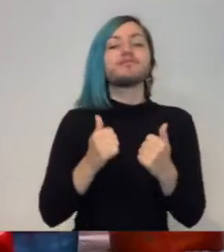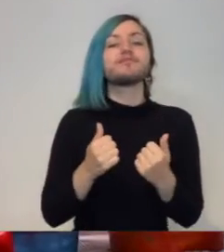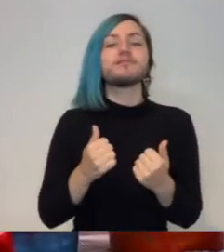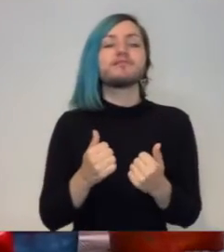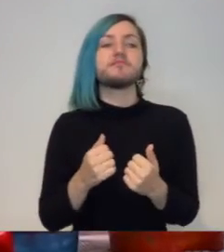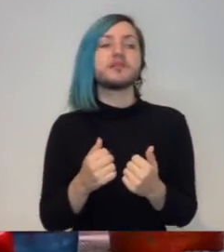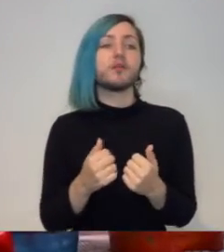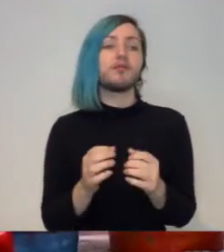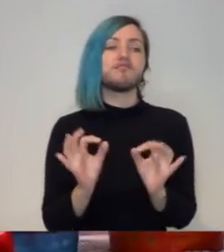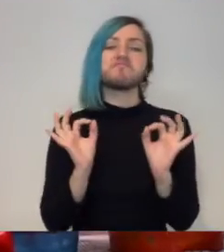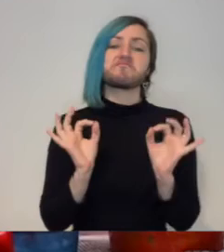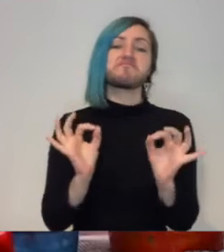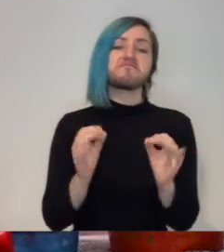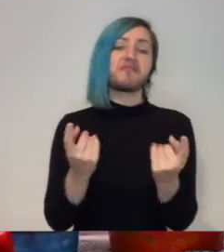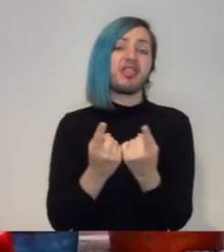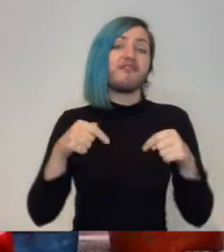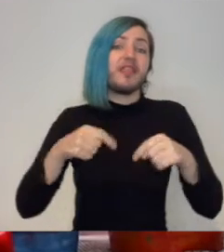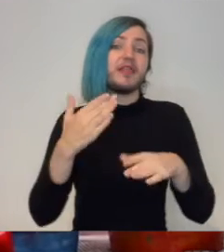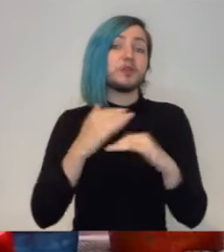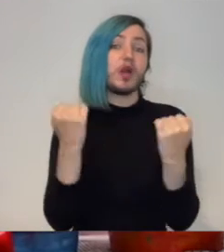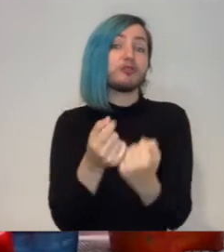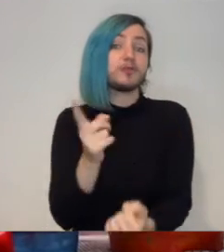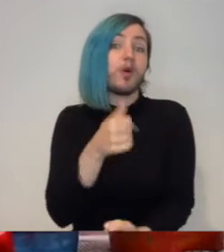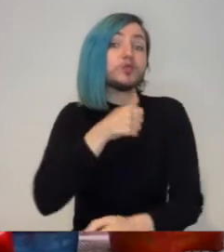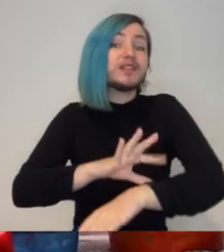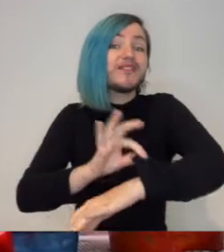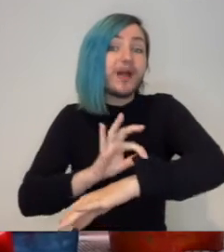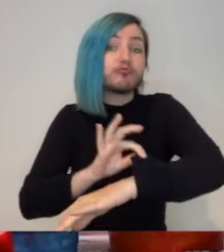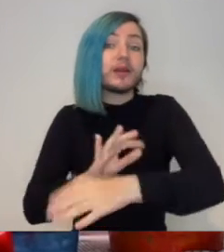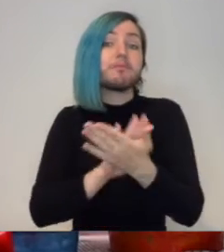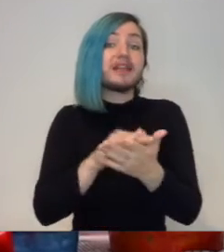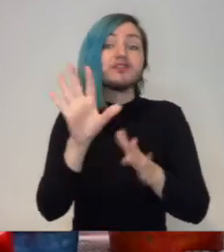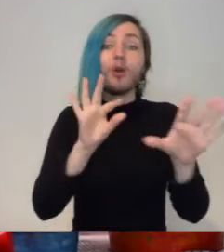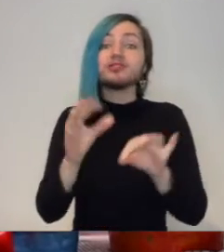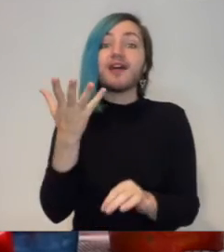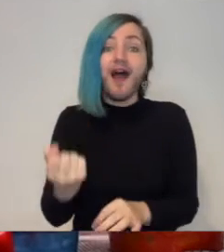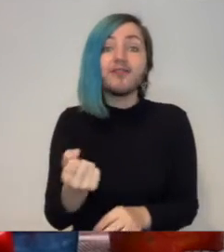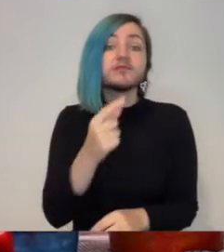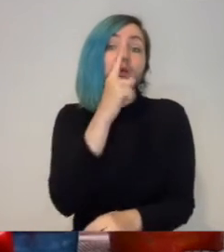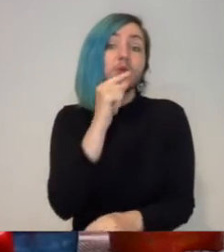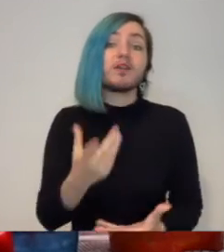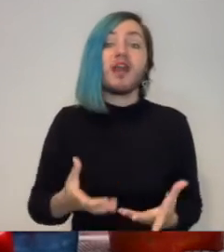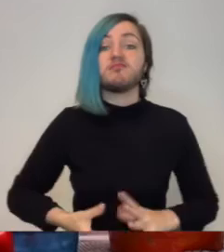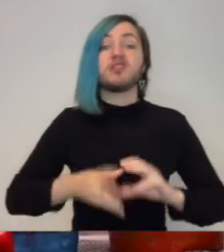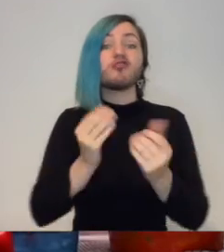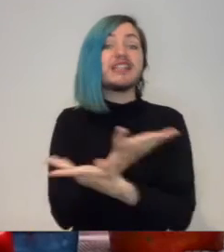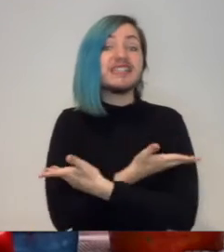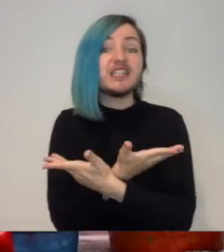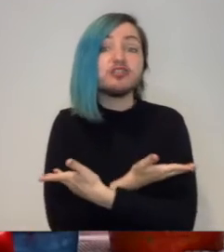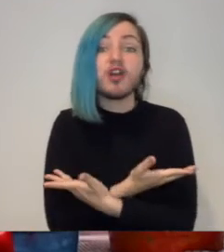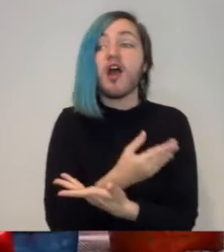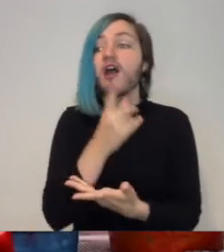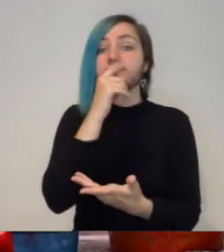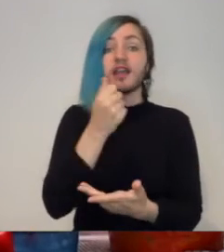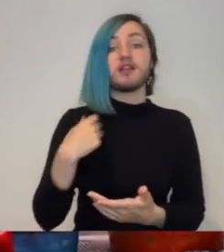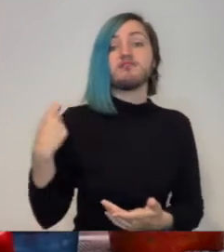thing of this workshop is that we're going to be doing it on fabric, which means that you have options. If you wanted to customize a t-shirt, customize